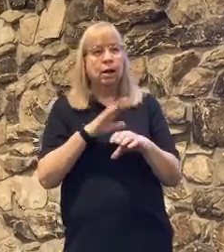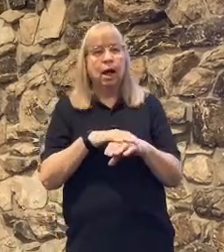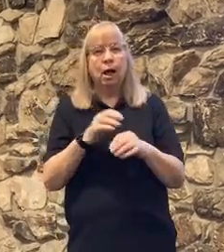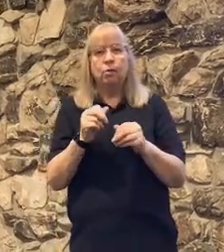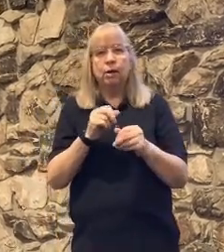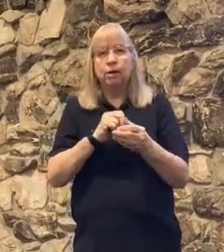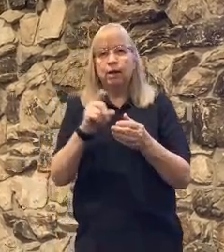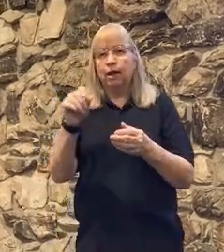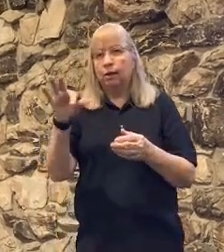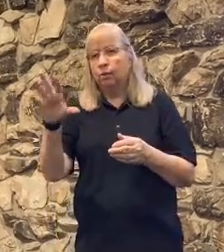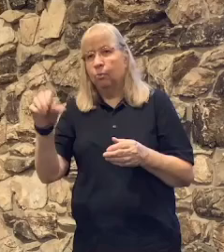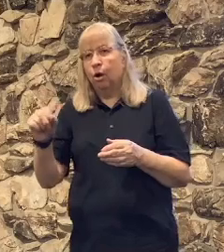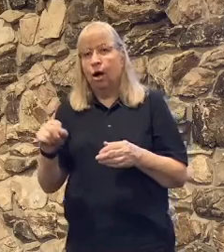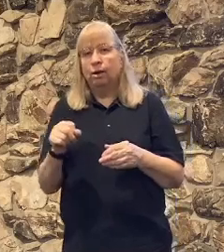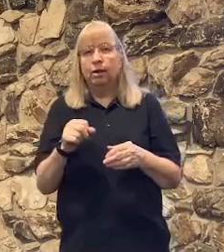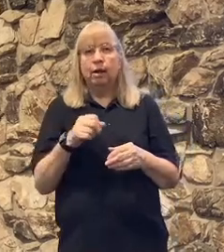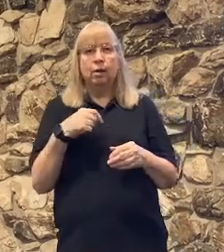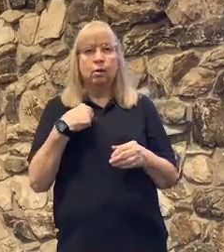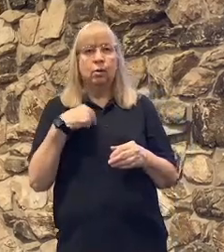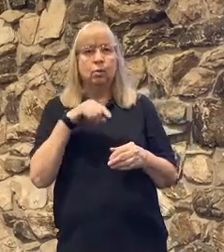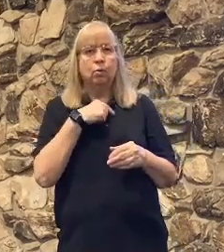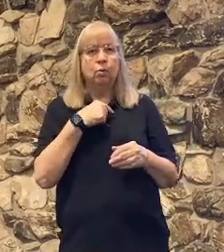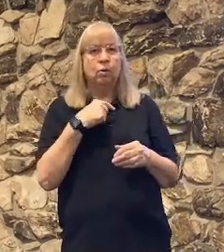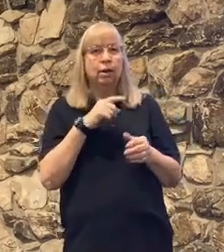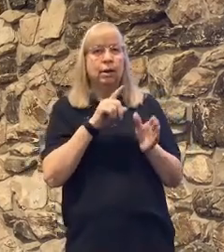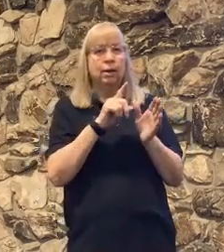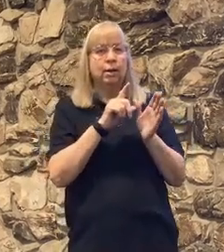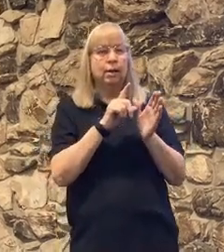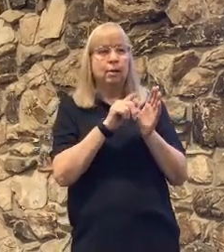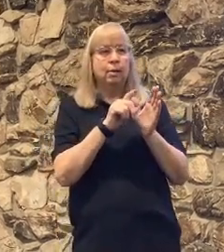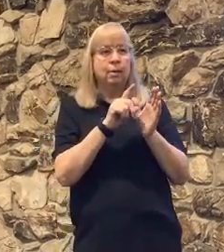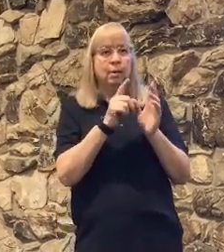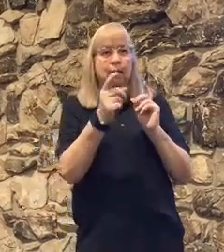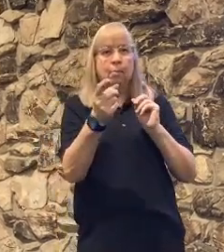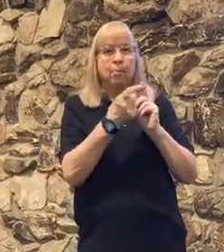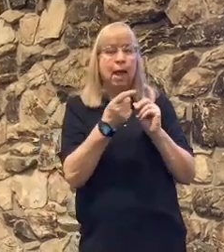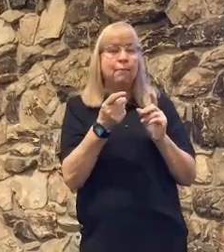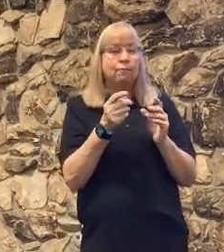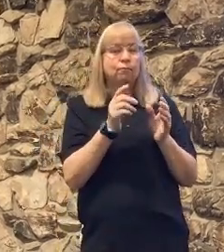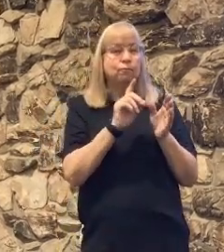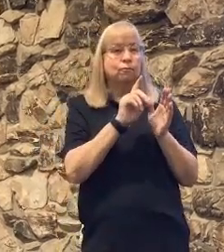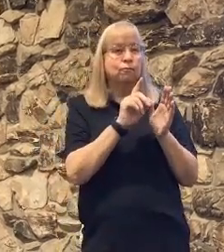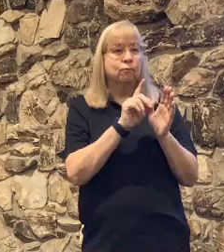We have that for an hour, and that took about 15 minutes because everything was going so well.